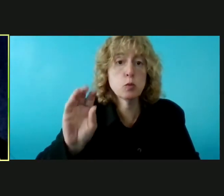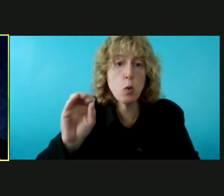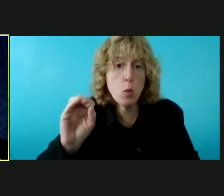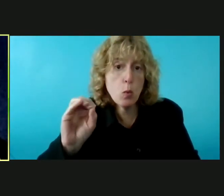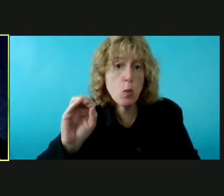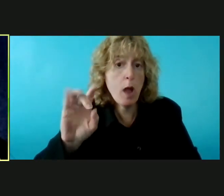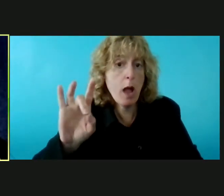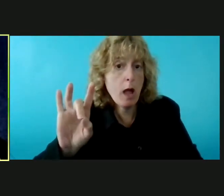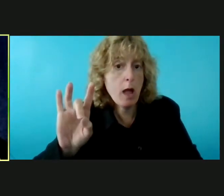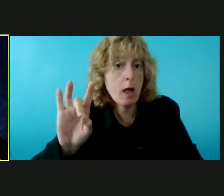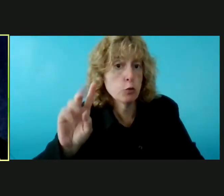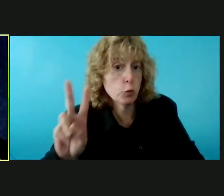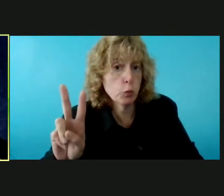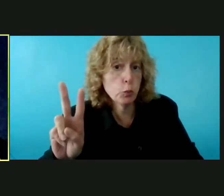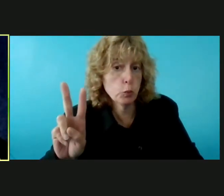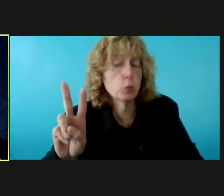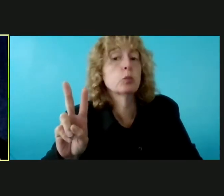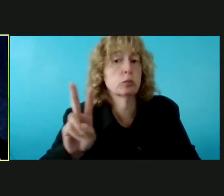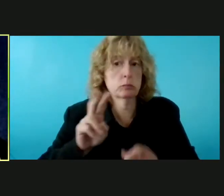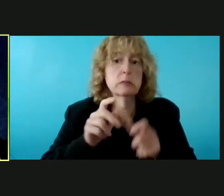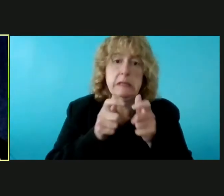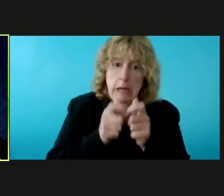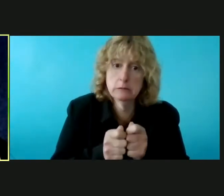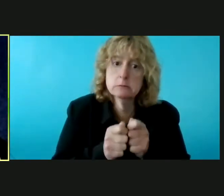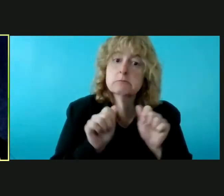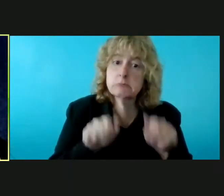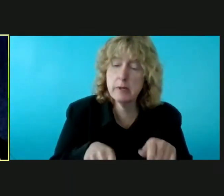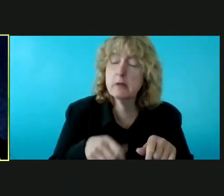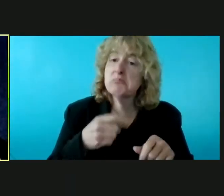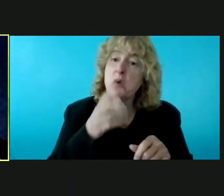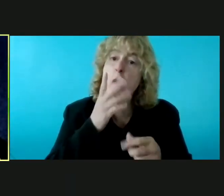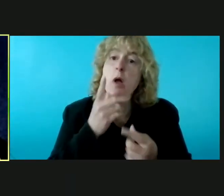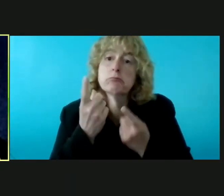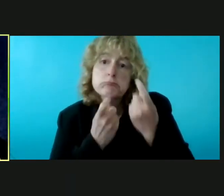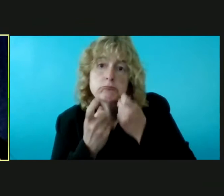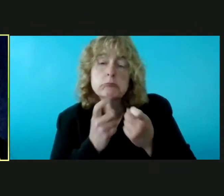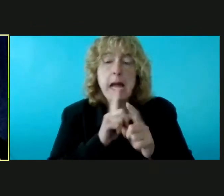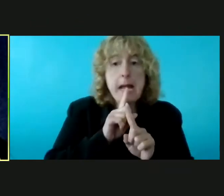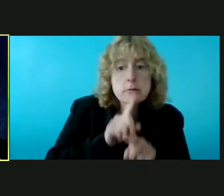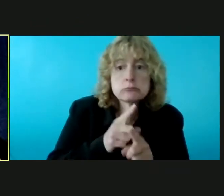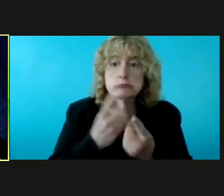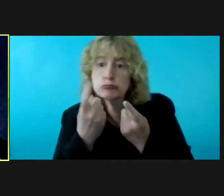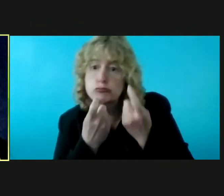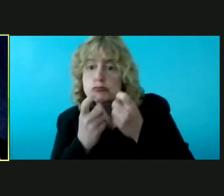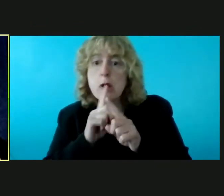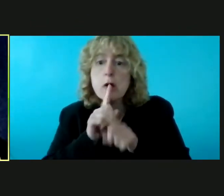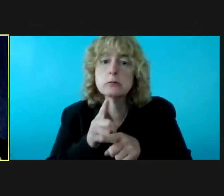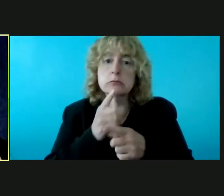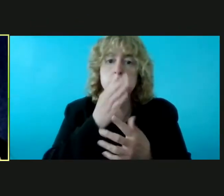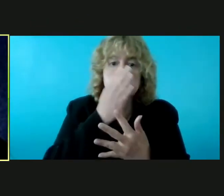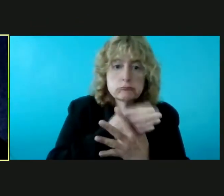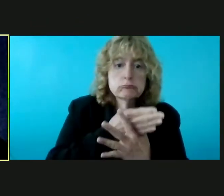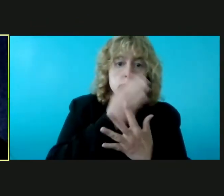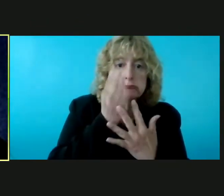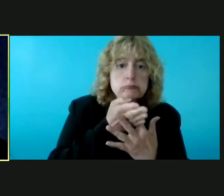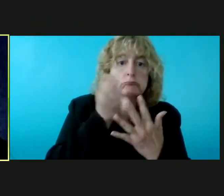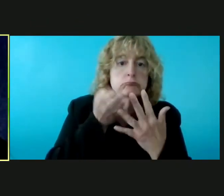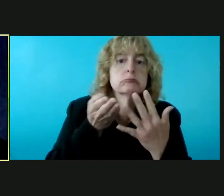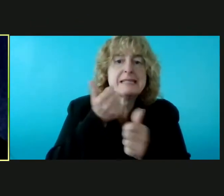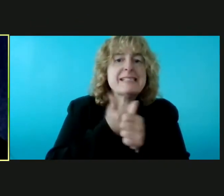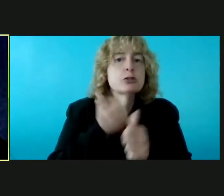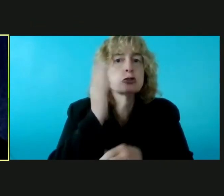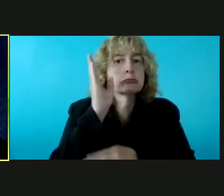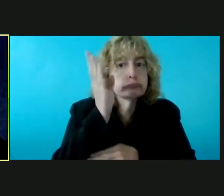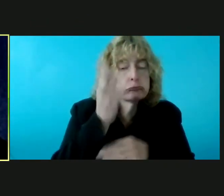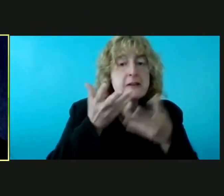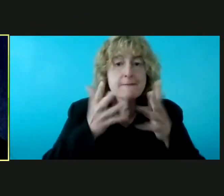313-288-2082. We'll have question and answer after most of the segments. If we can't answer a question today, we're committed to getting